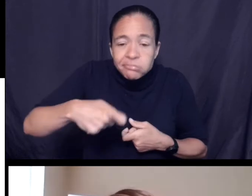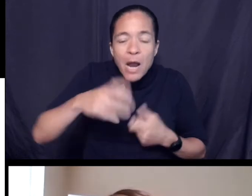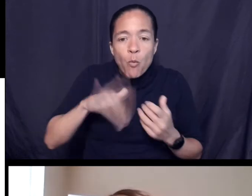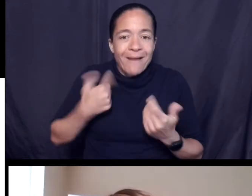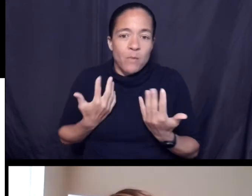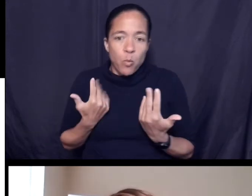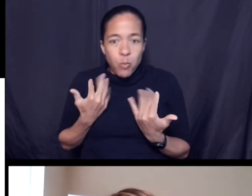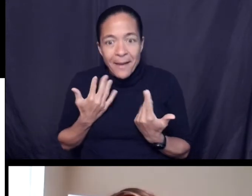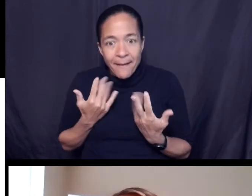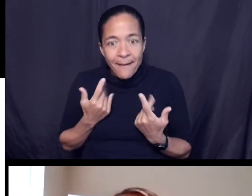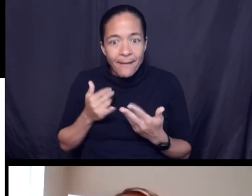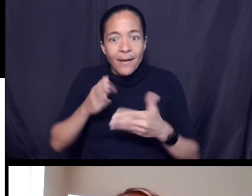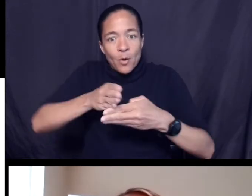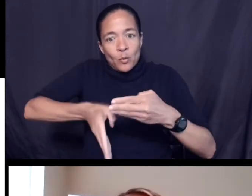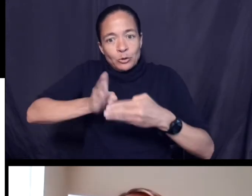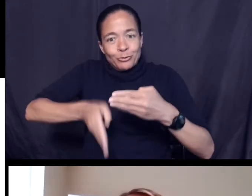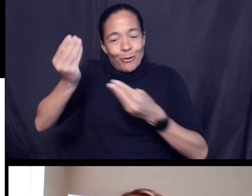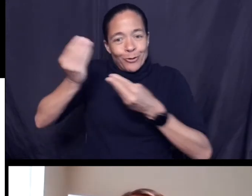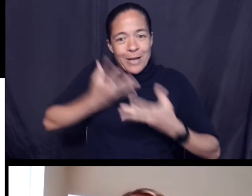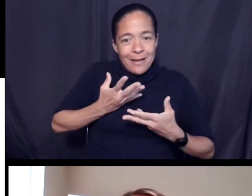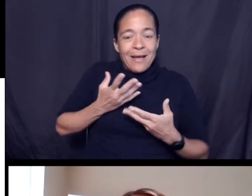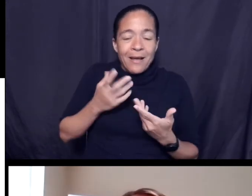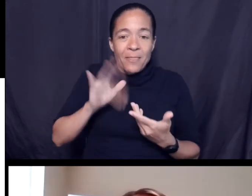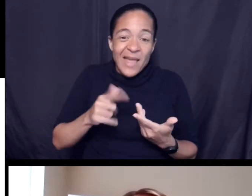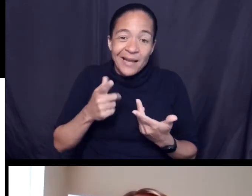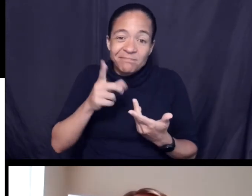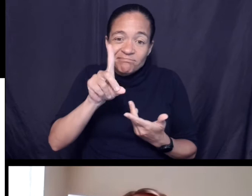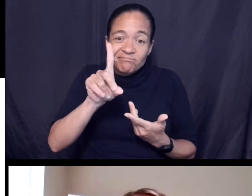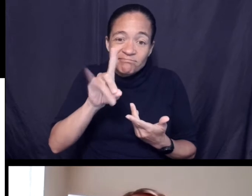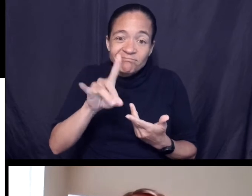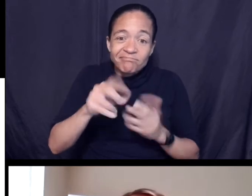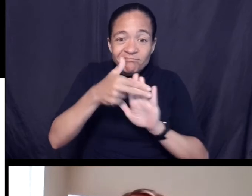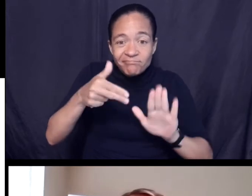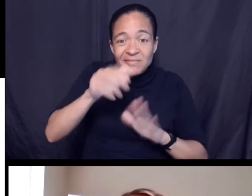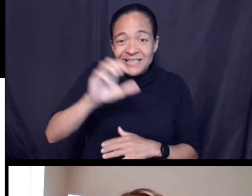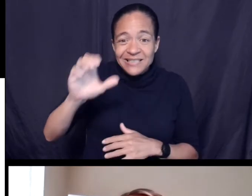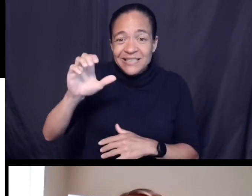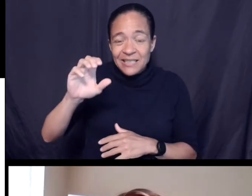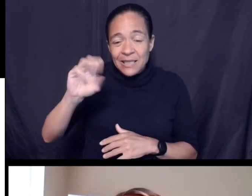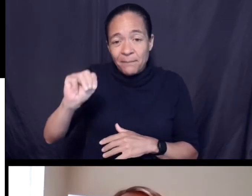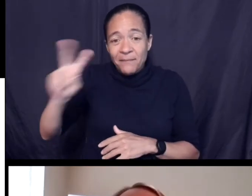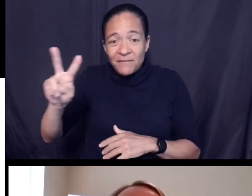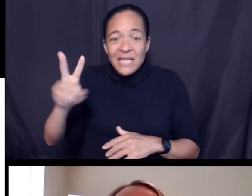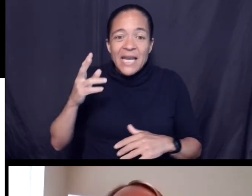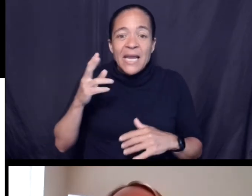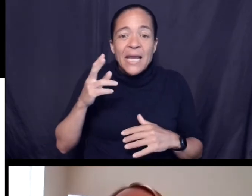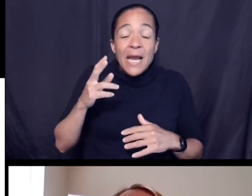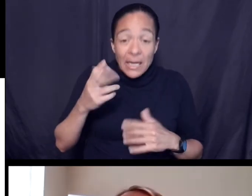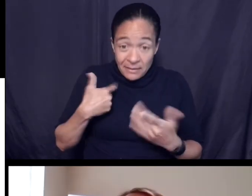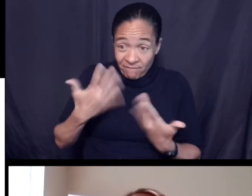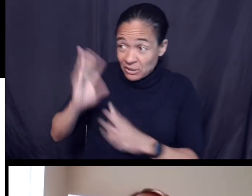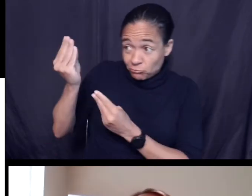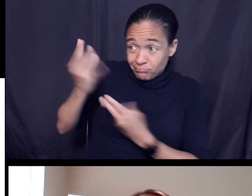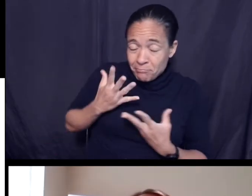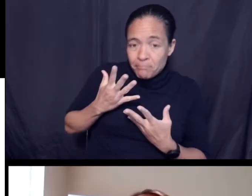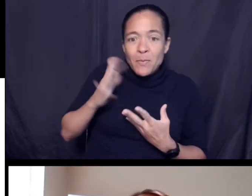had congenital CMV. That was a very, very hard time, and just knowing that we would have to go through the rest of the pregnancy, not